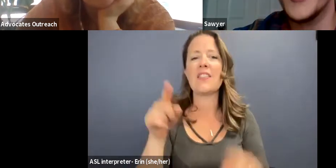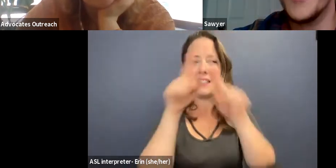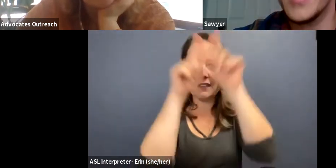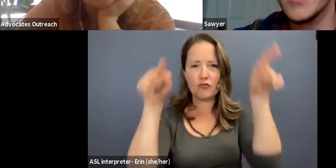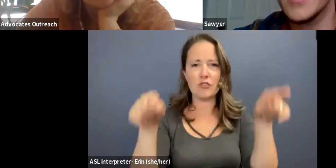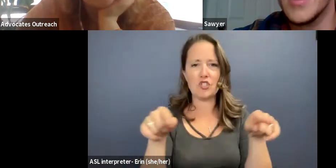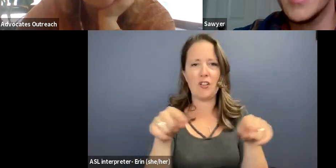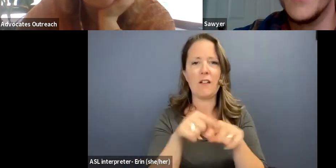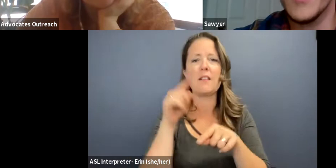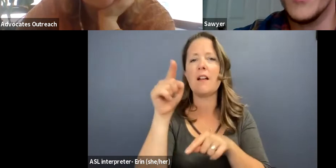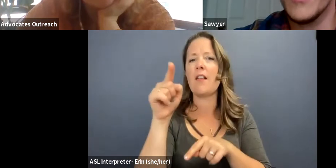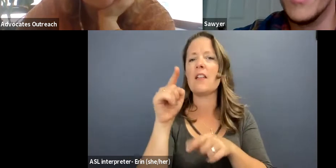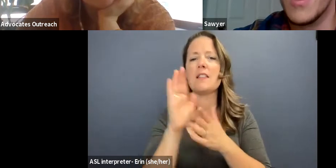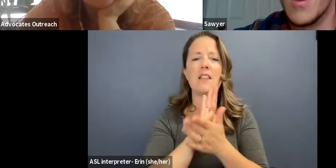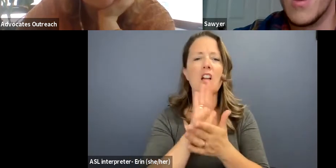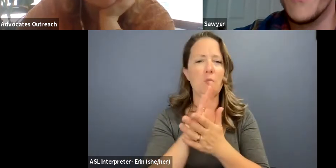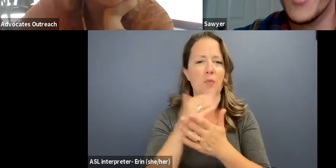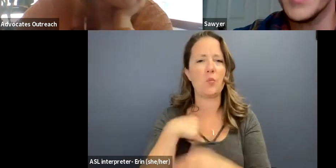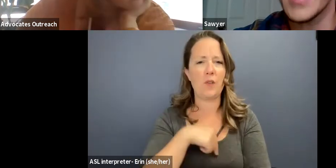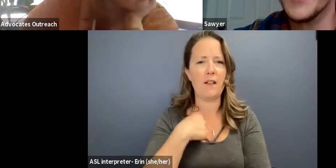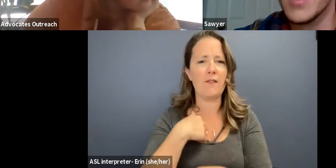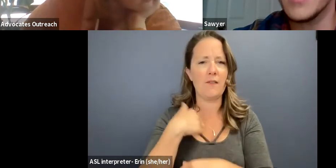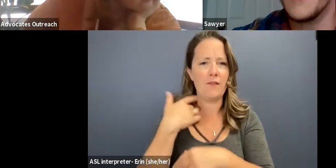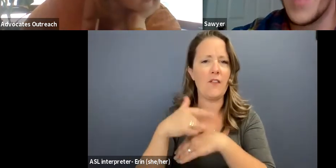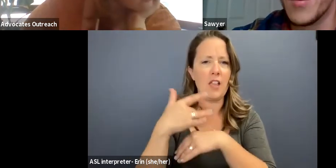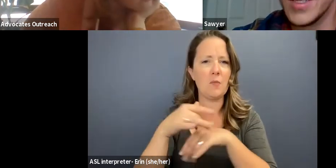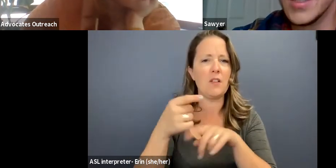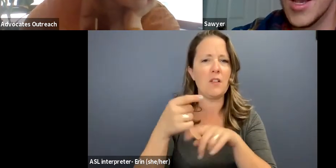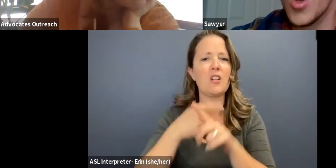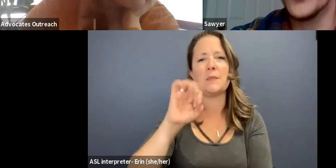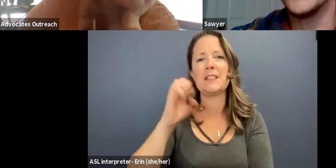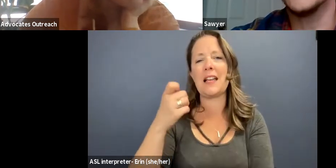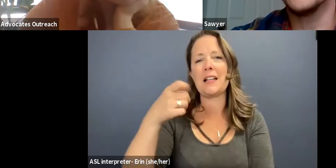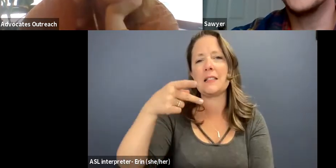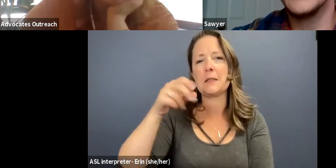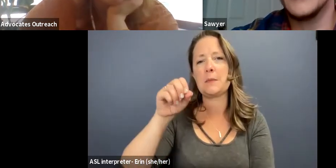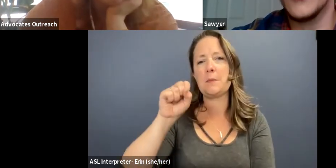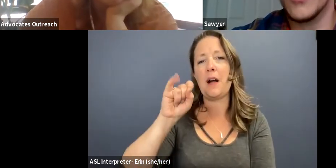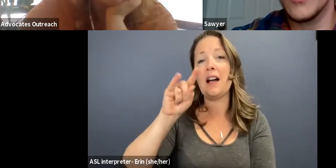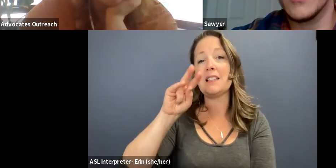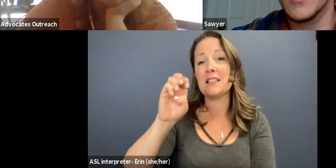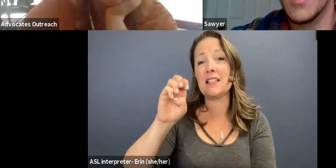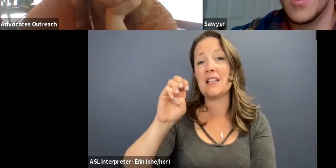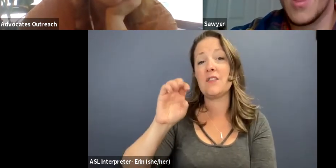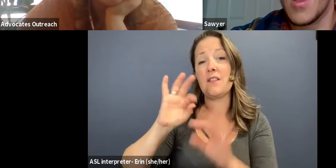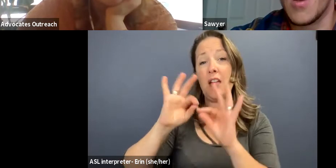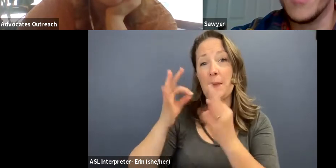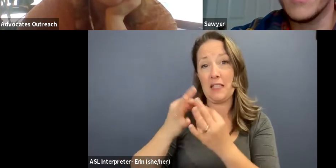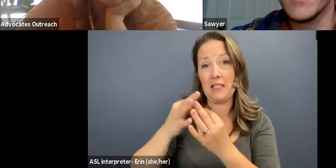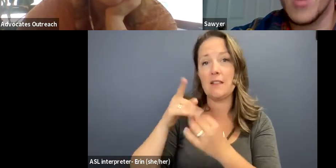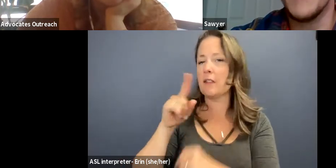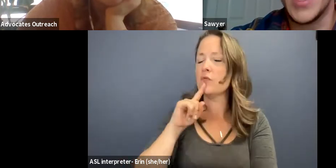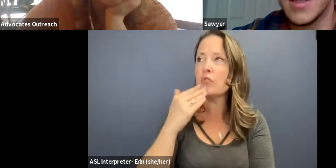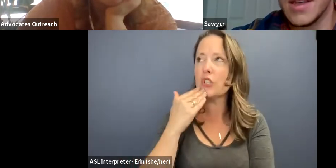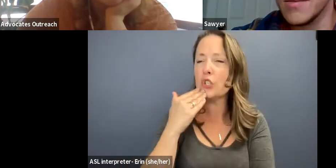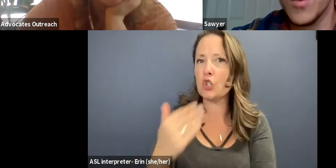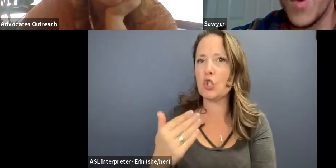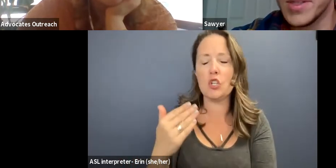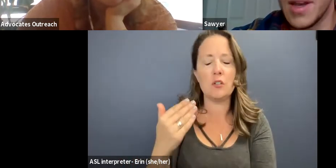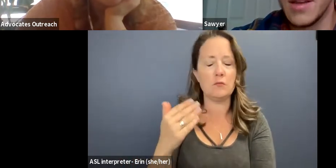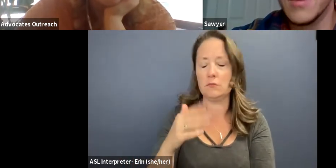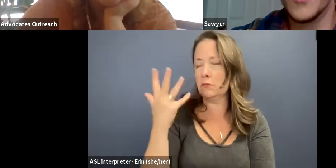or is like nipples, or whatever it might be. And so you can use that as a moment to just like share with